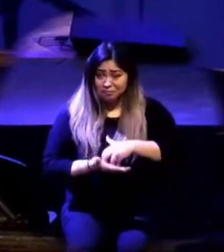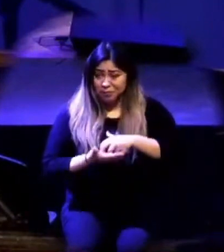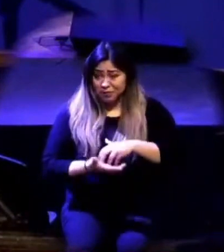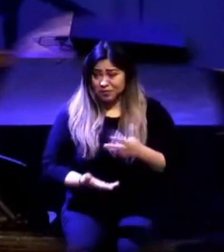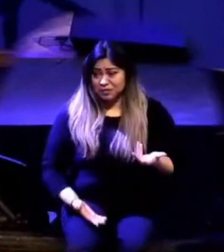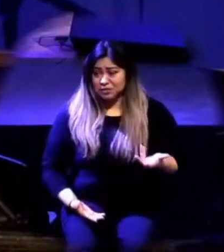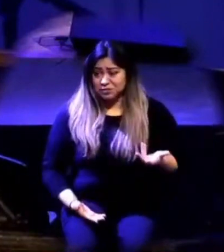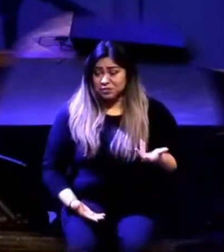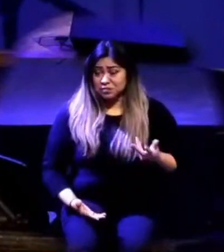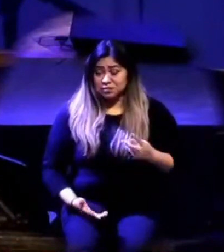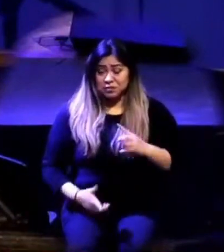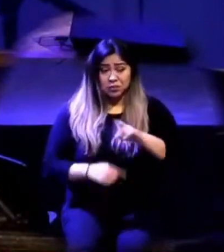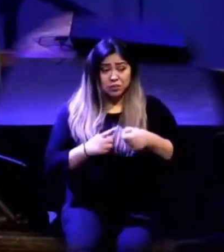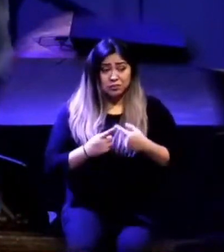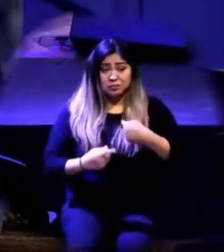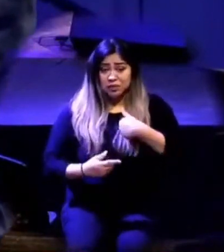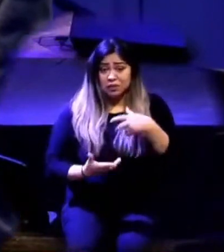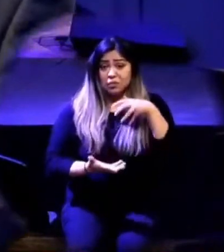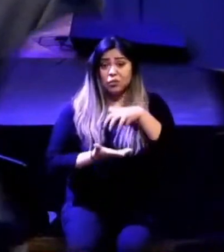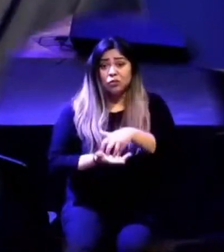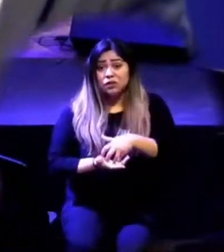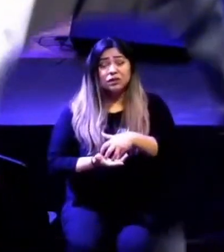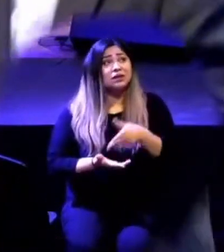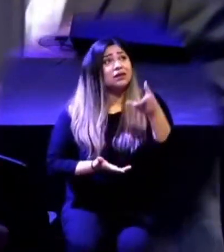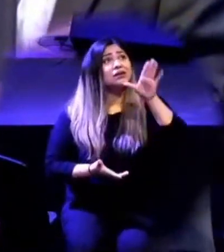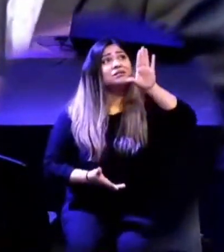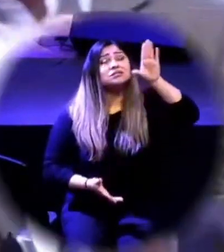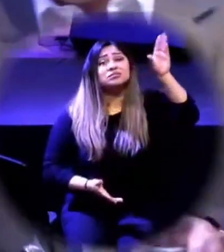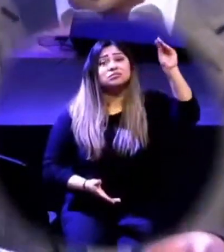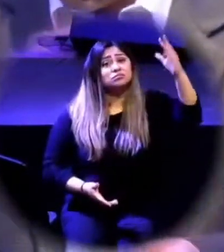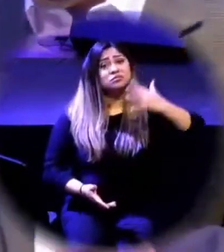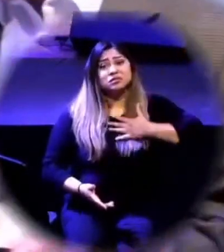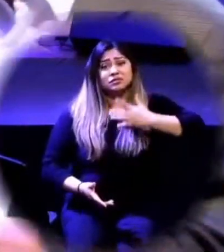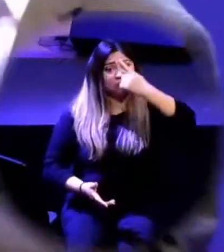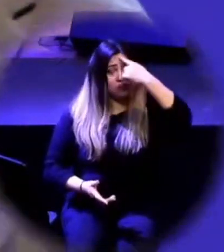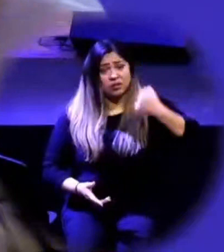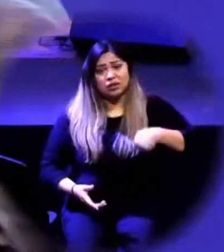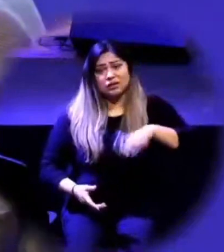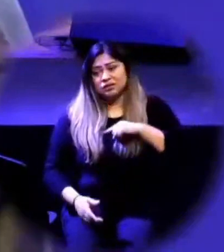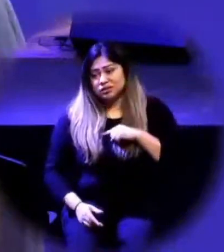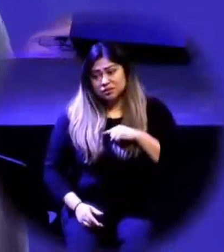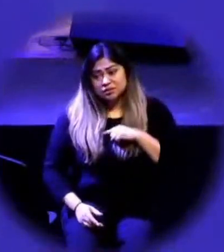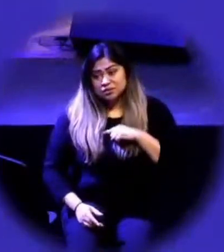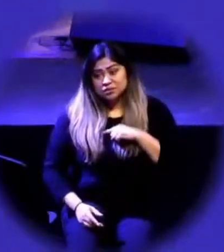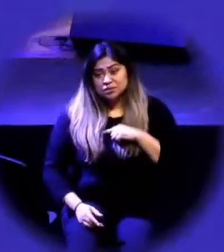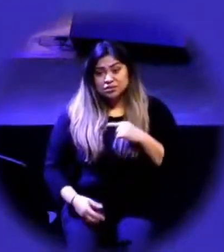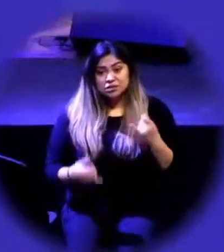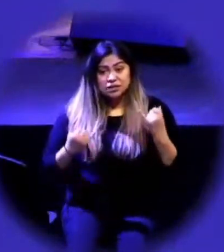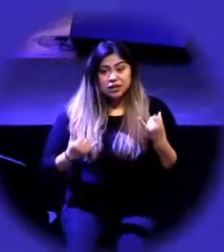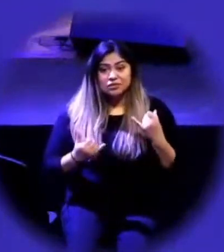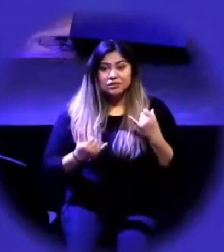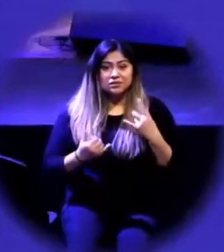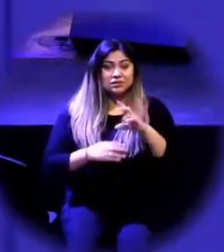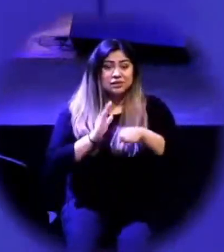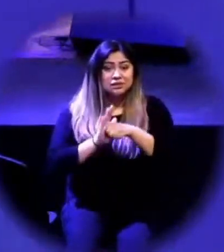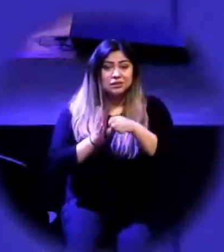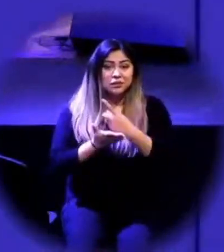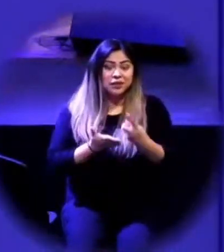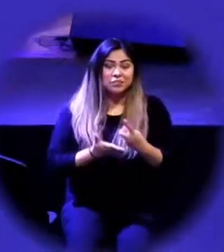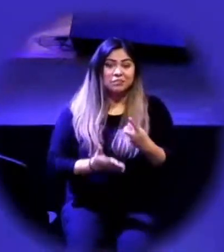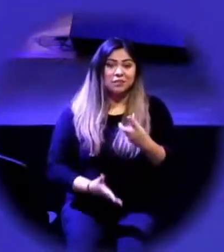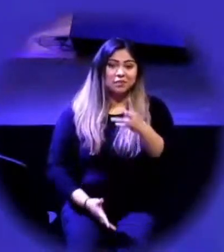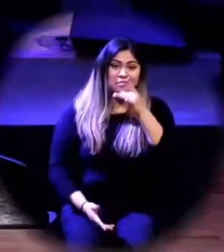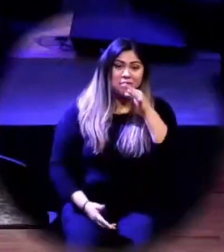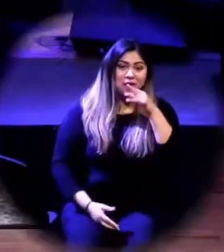his grace is for us. And even in this season, on a week where my mom looked at me